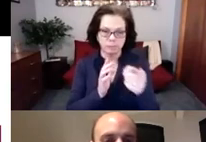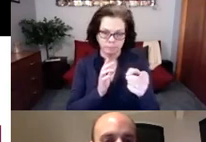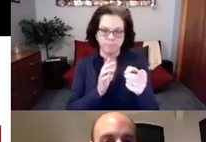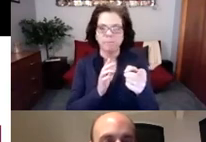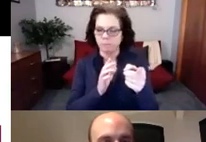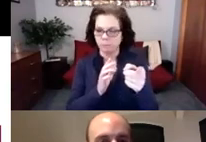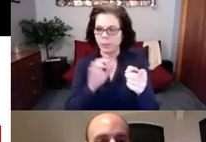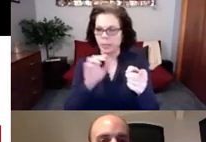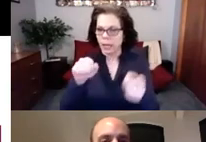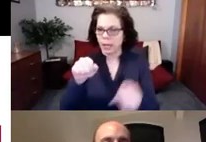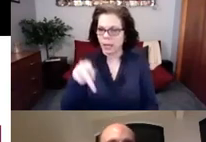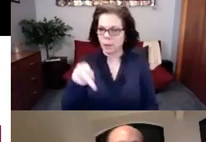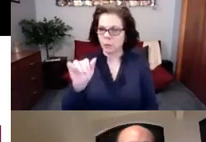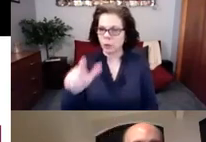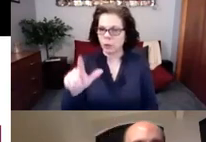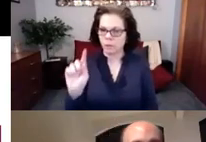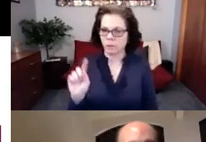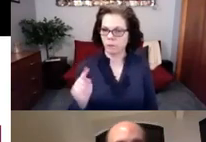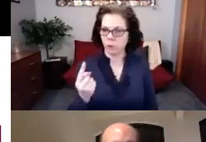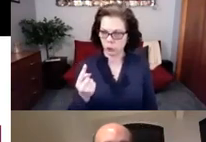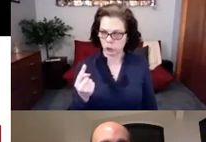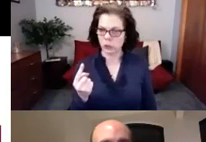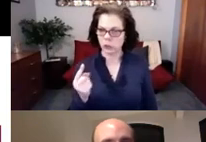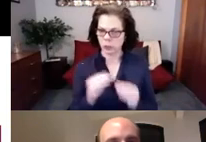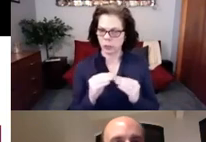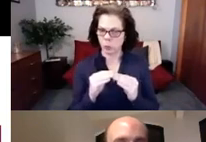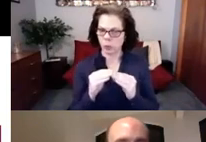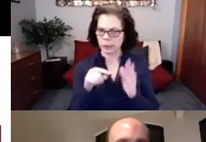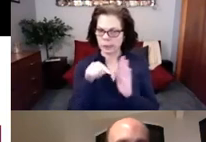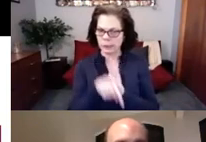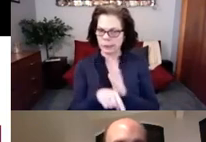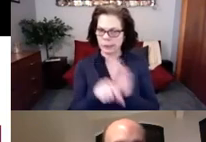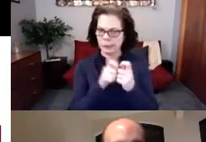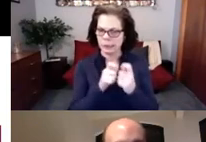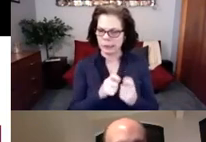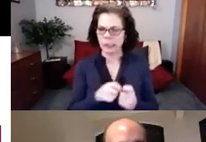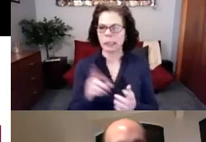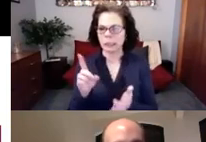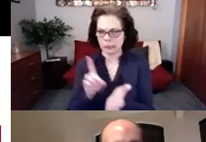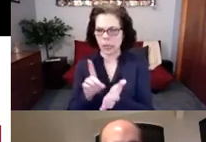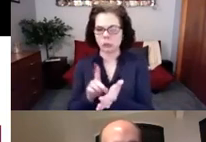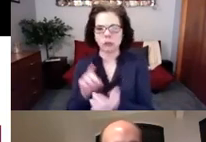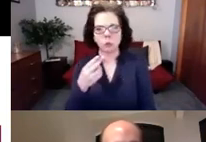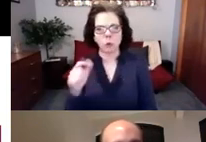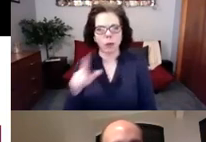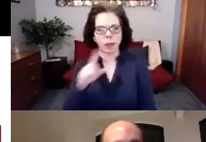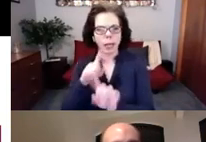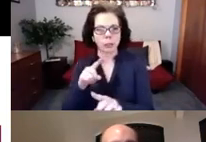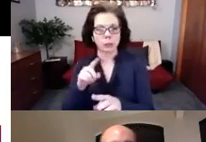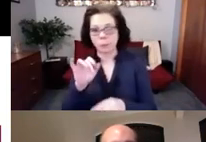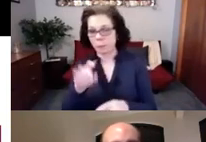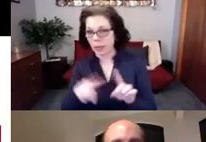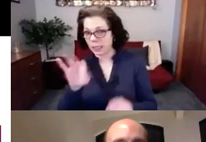April 1st, to go into April 1st in more detail. I know Dr. Hall answered that in the chat section, but just in case anybody didn't read the answer